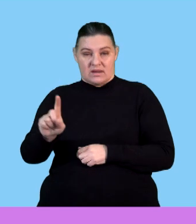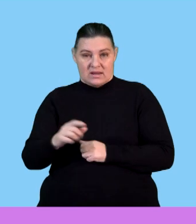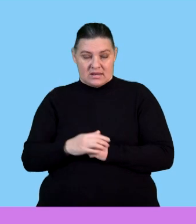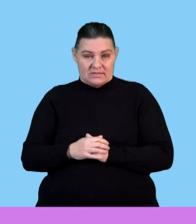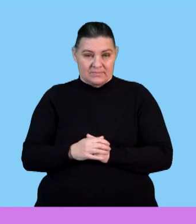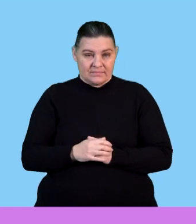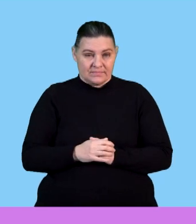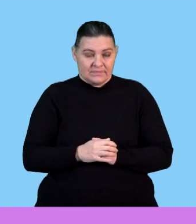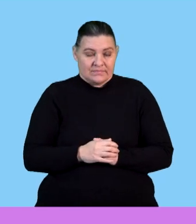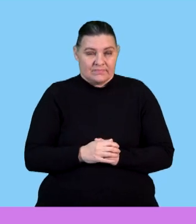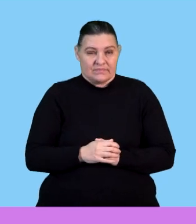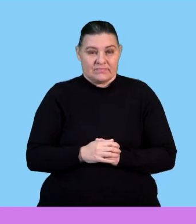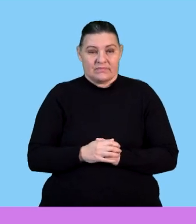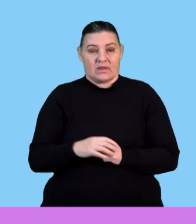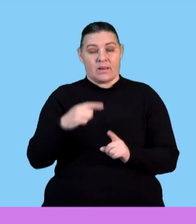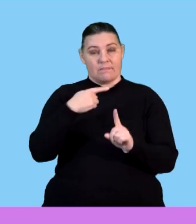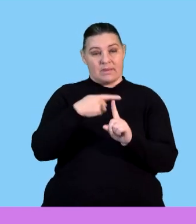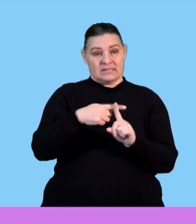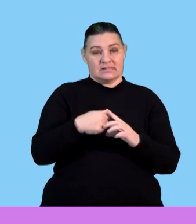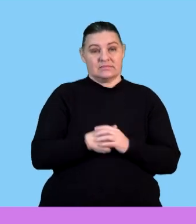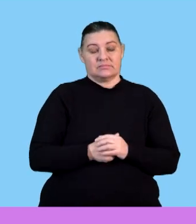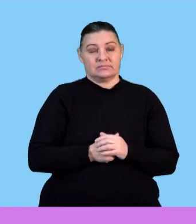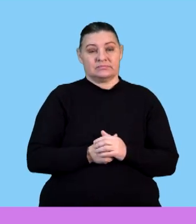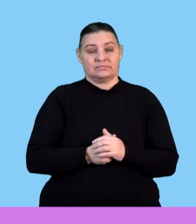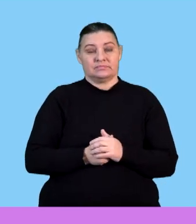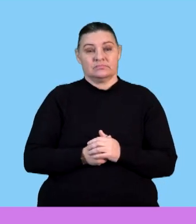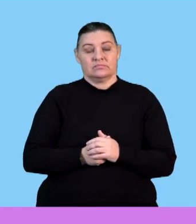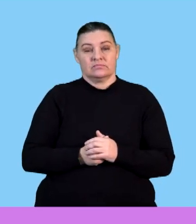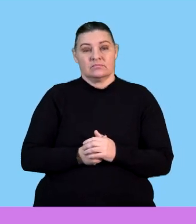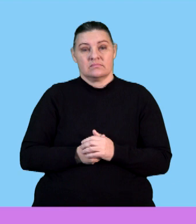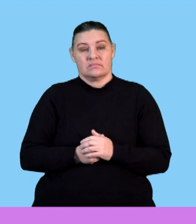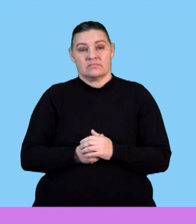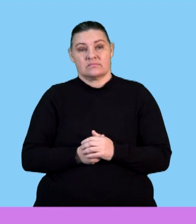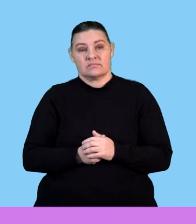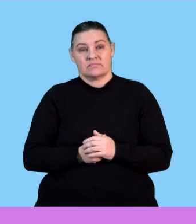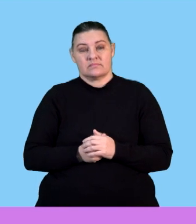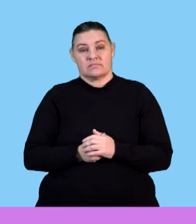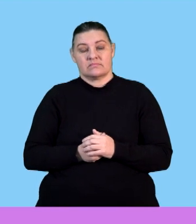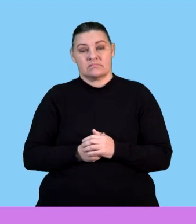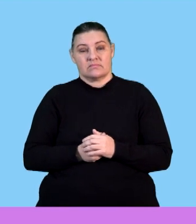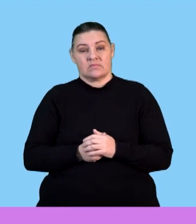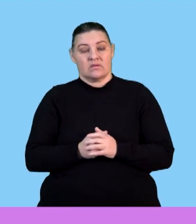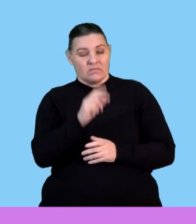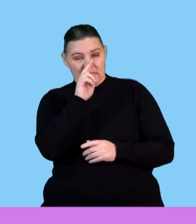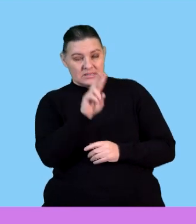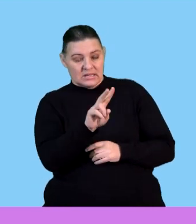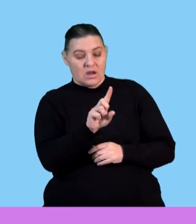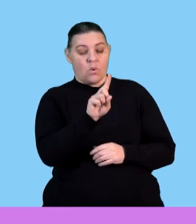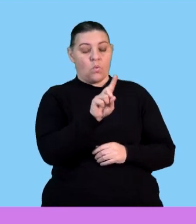96,61. All right, good stuff. Plus. Okay, let's go to the next one. If you notice